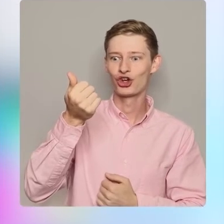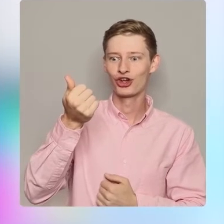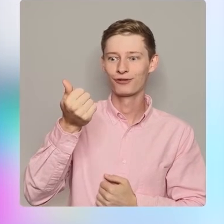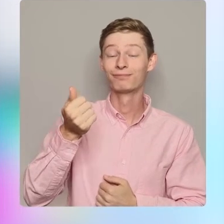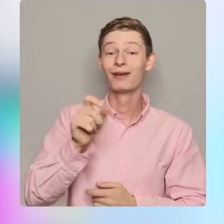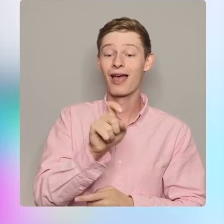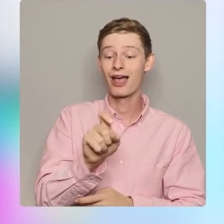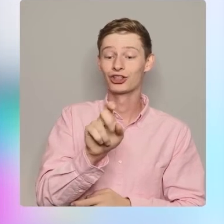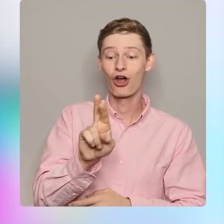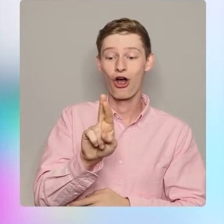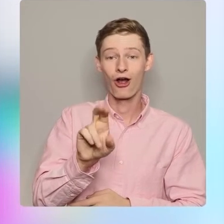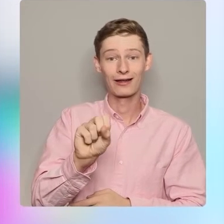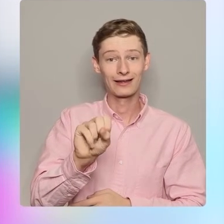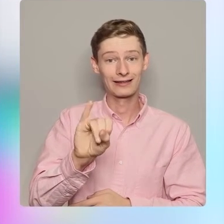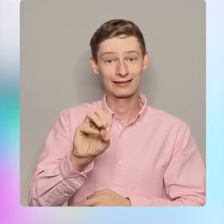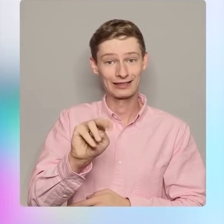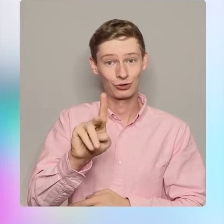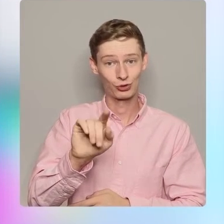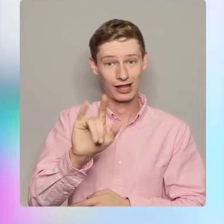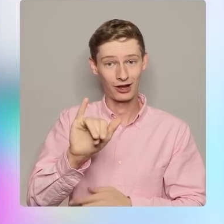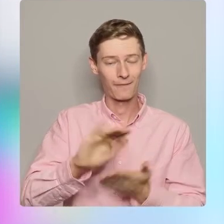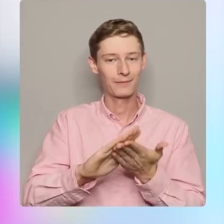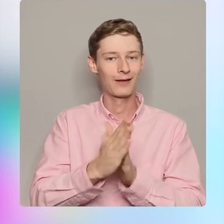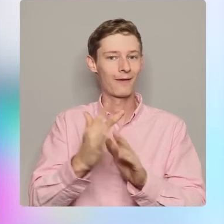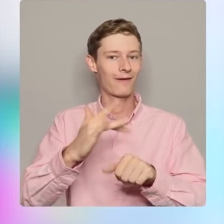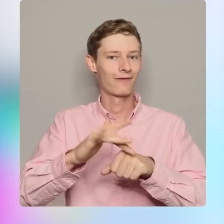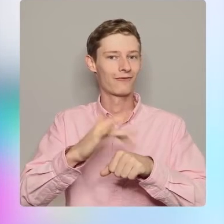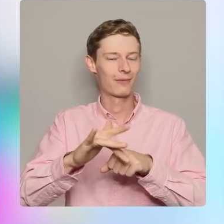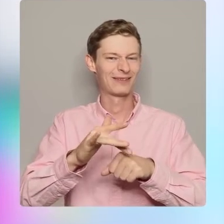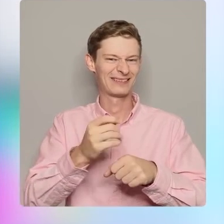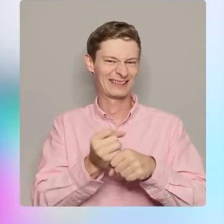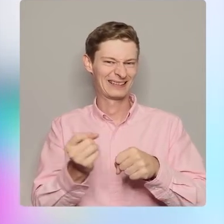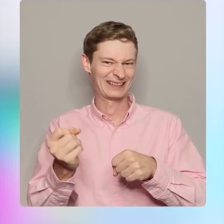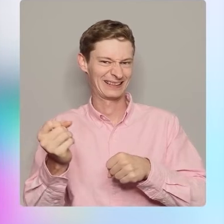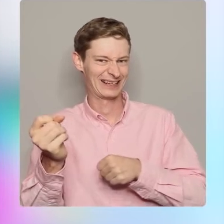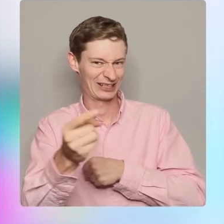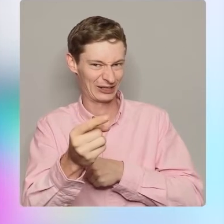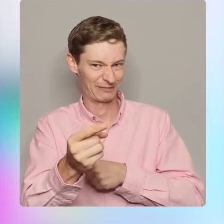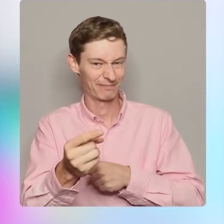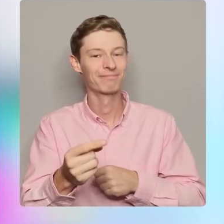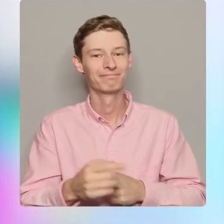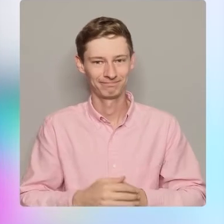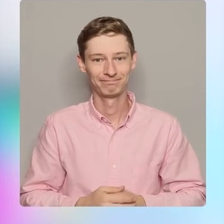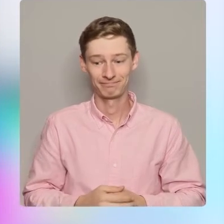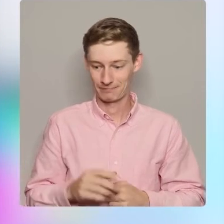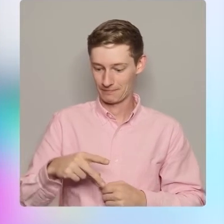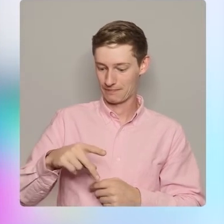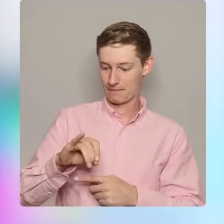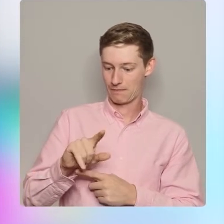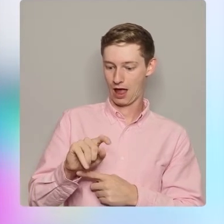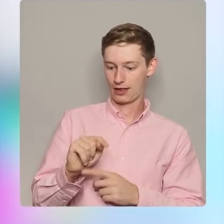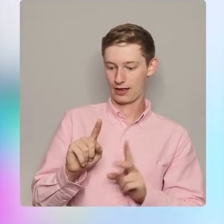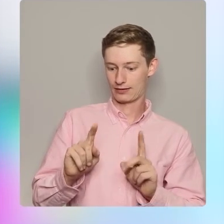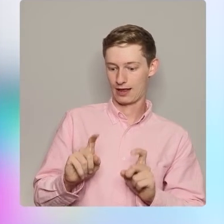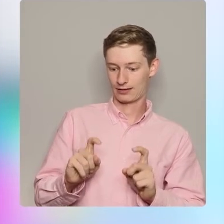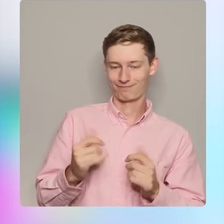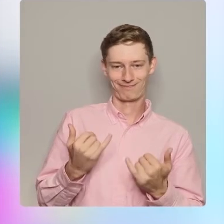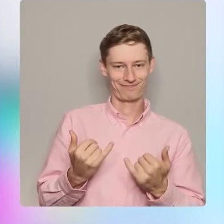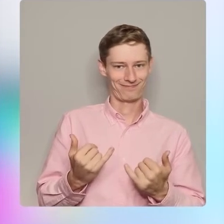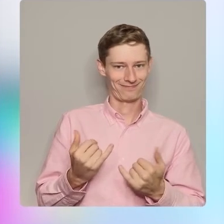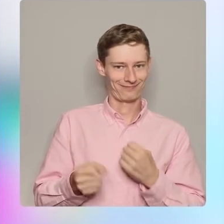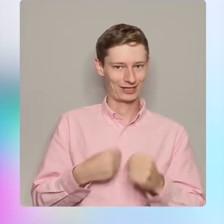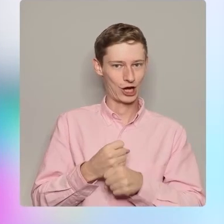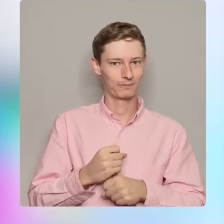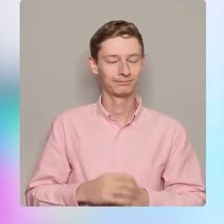You still need to test on device towards the end, but Meta XR Simulator makes your day-to-day